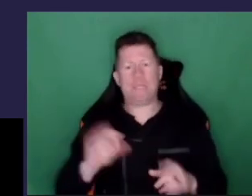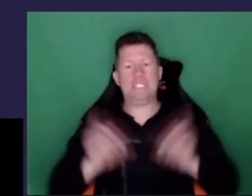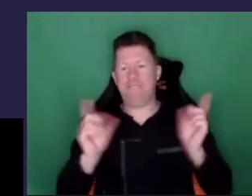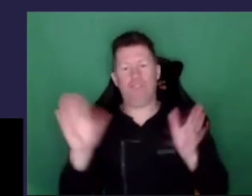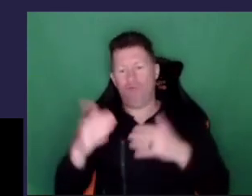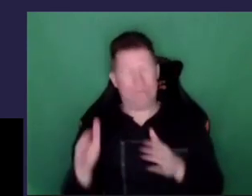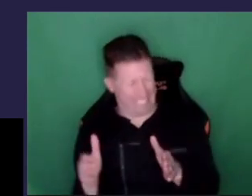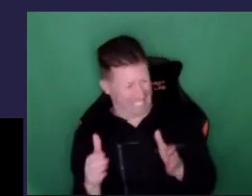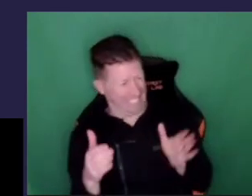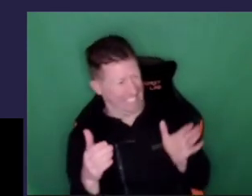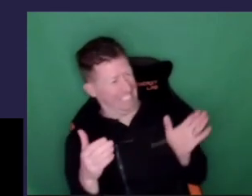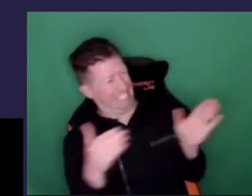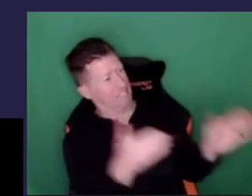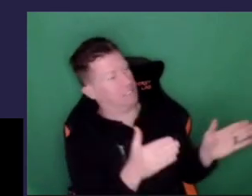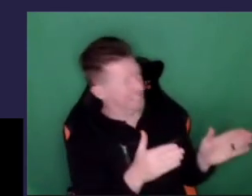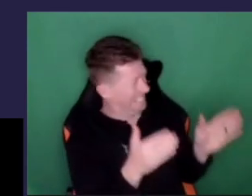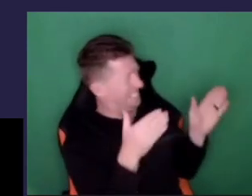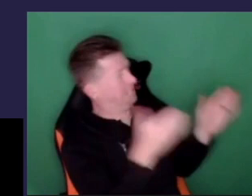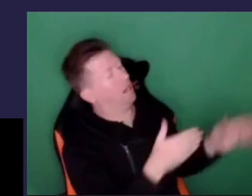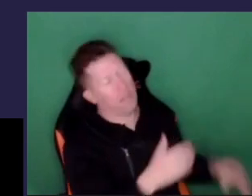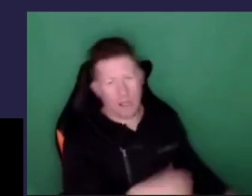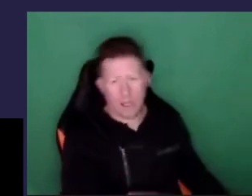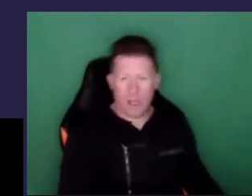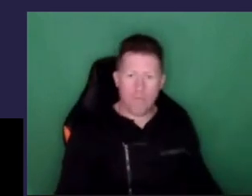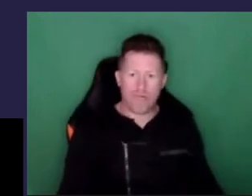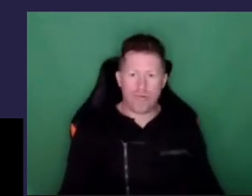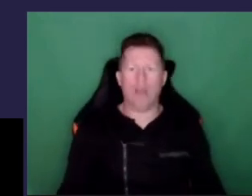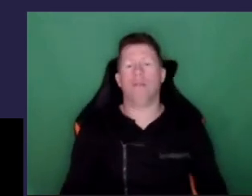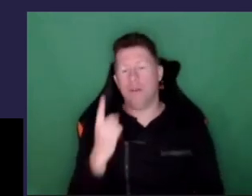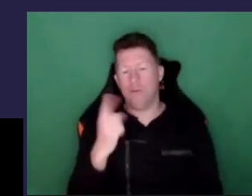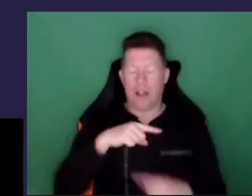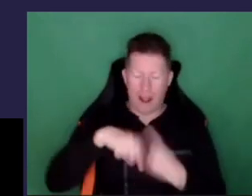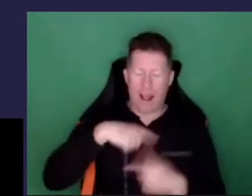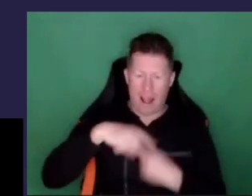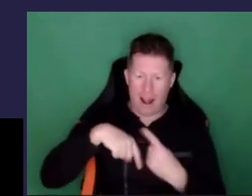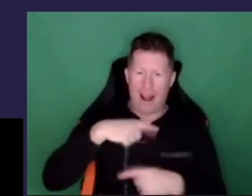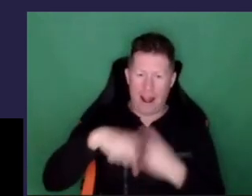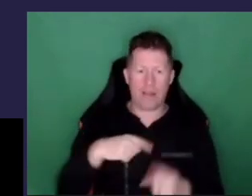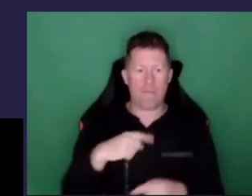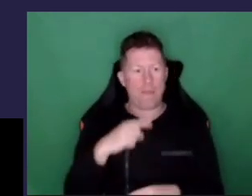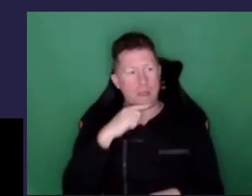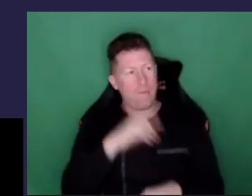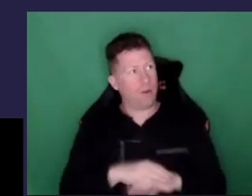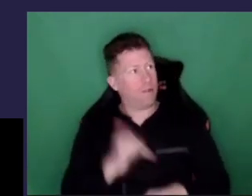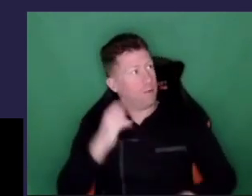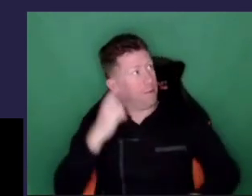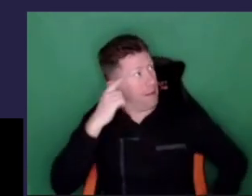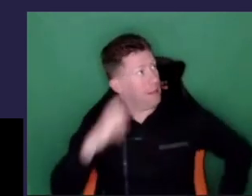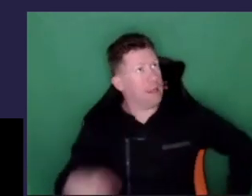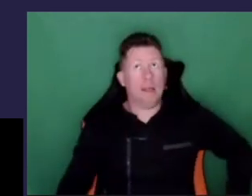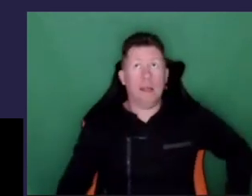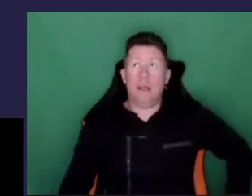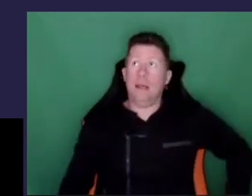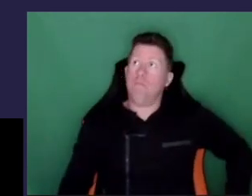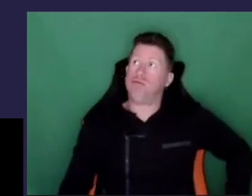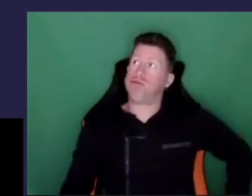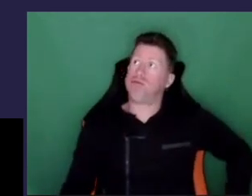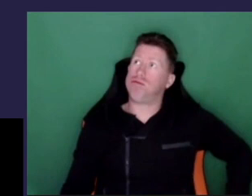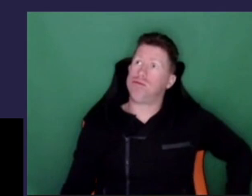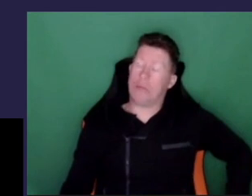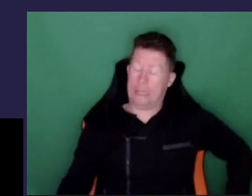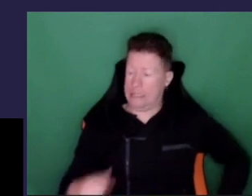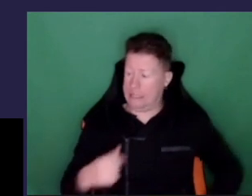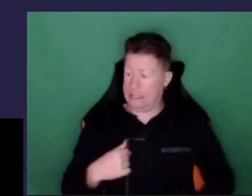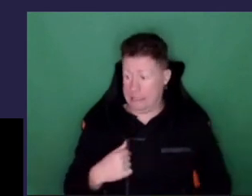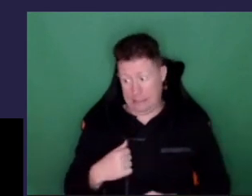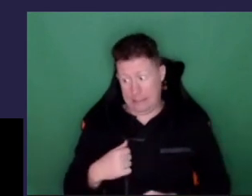there. And just one of those little moments where I'm thinking that the boyfriend's thinking, boy, what I'll do for love.